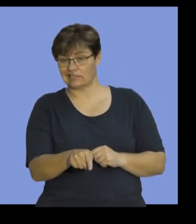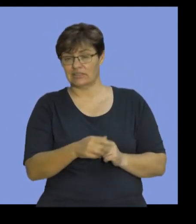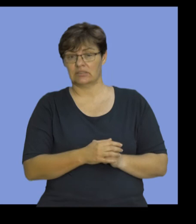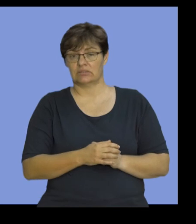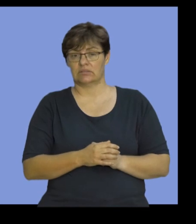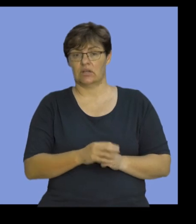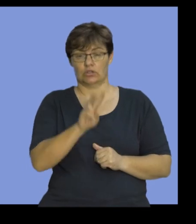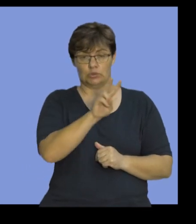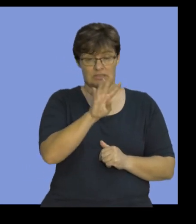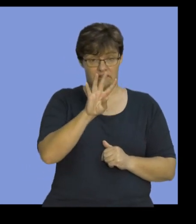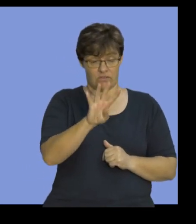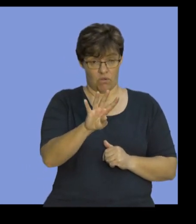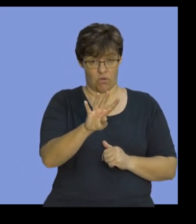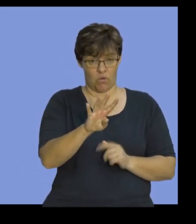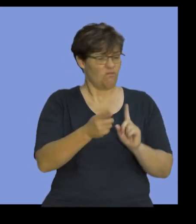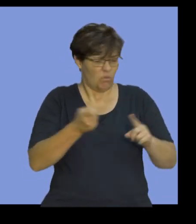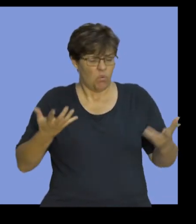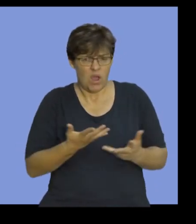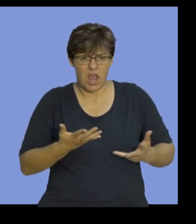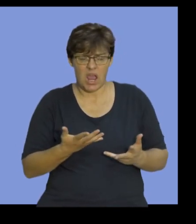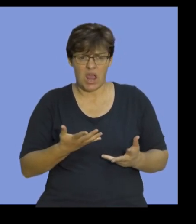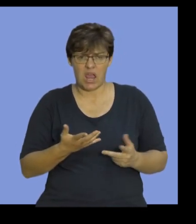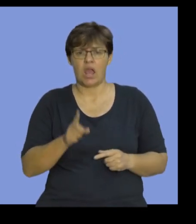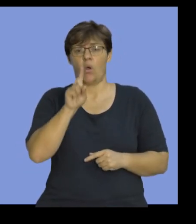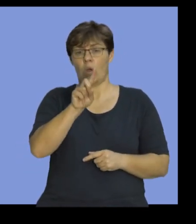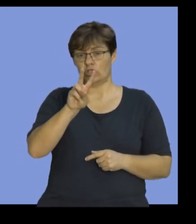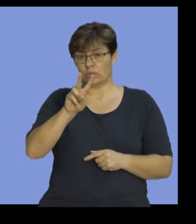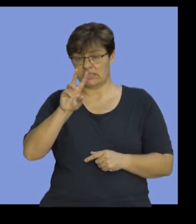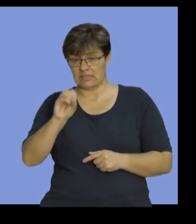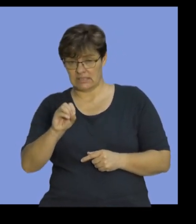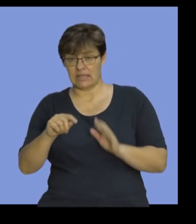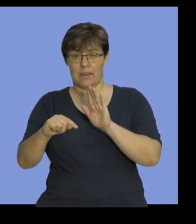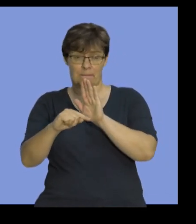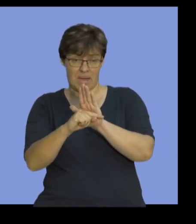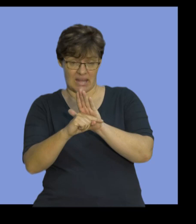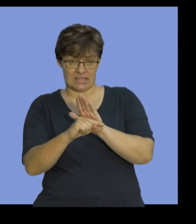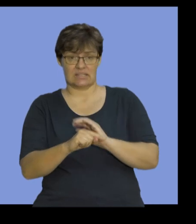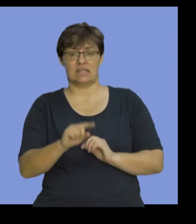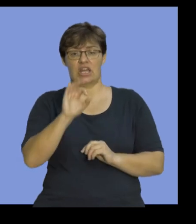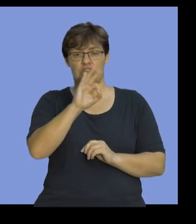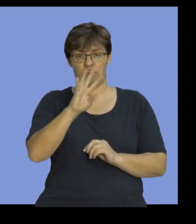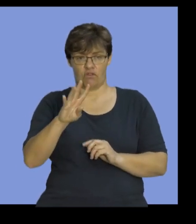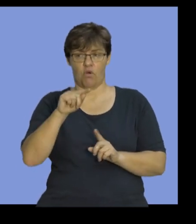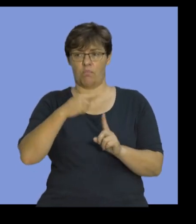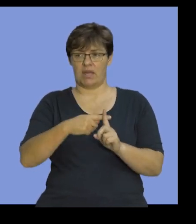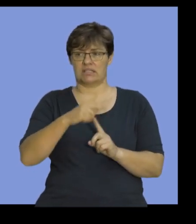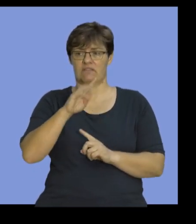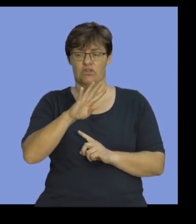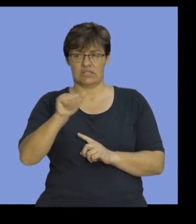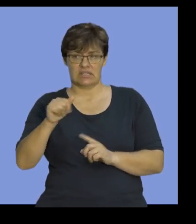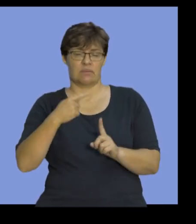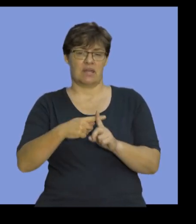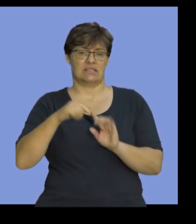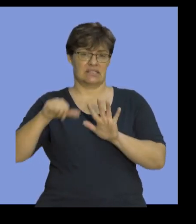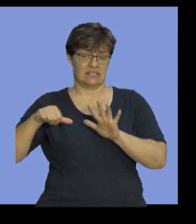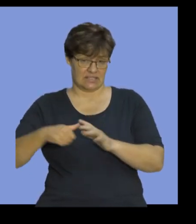per unit is 24. Where did it come from? 120 minus 34 plus 46 plus 16 gave